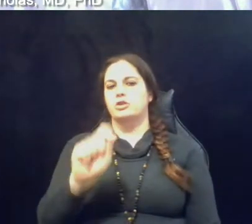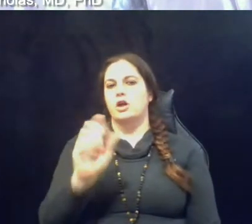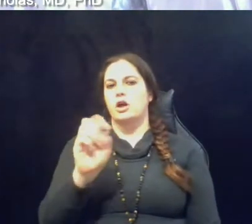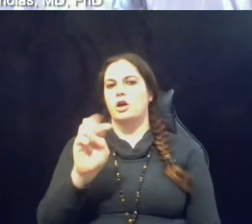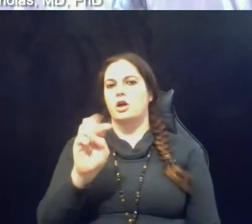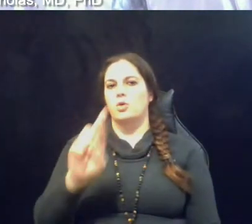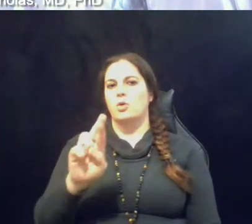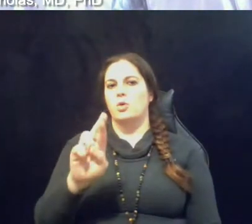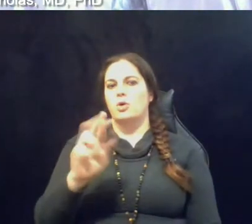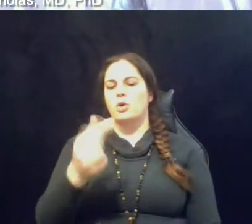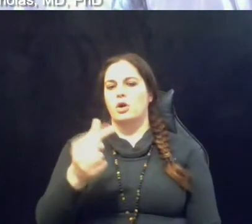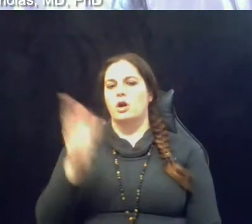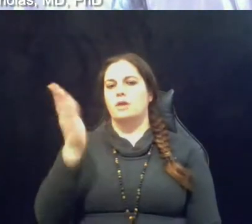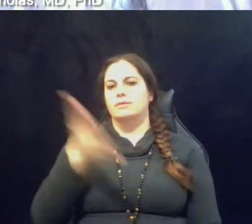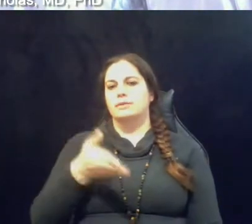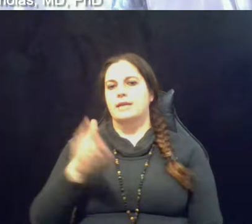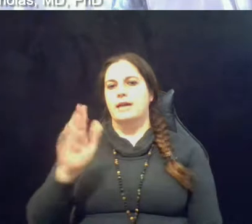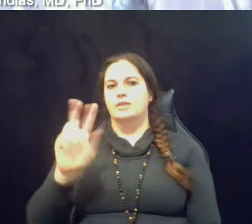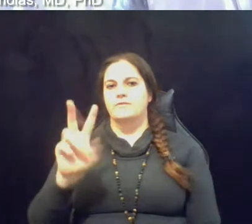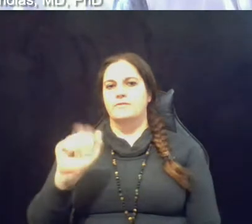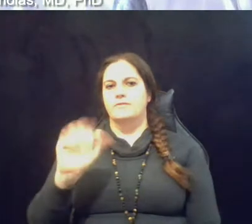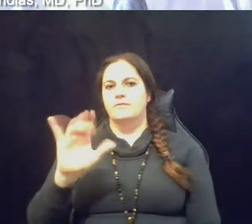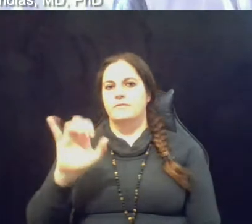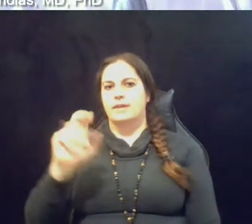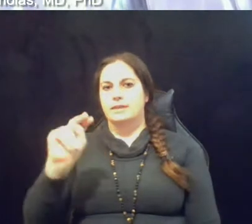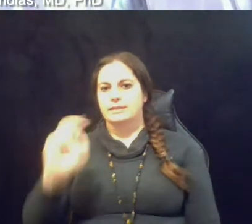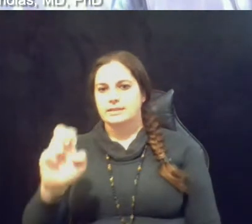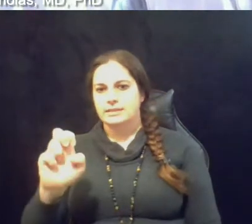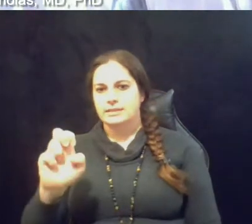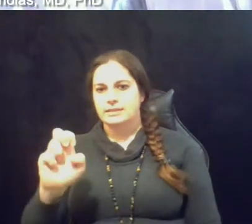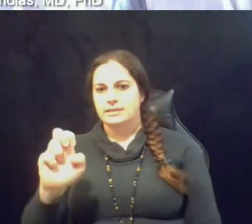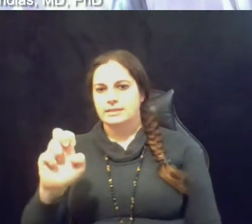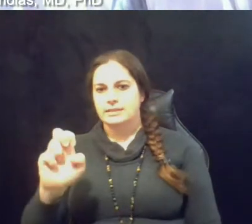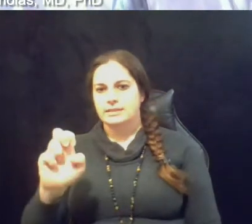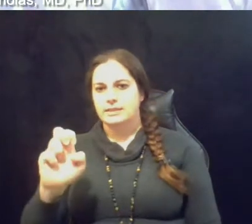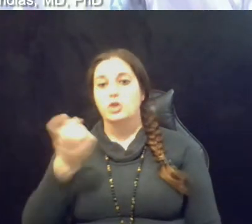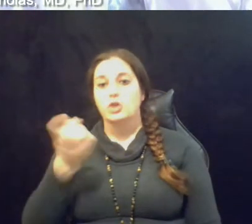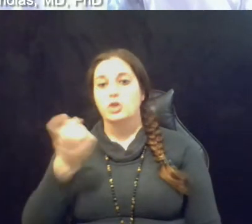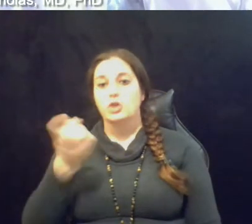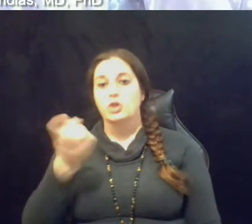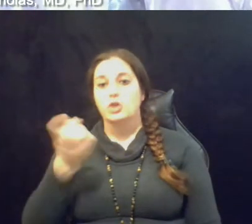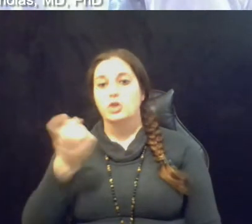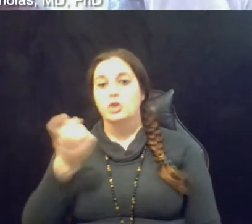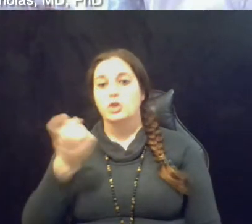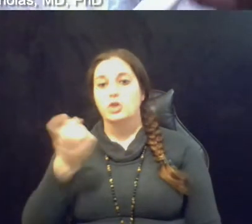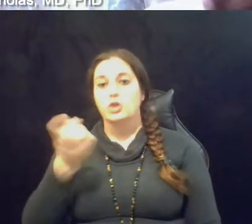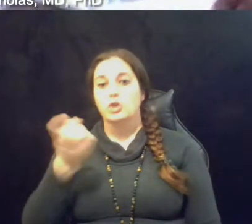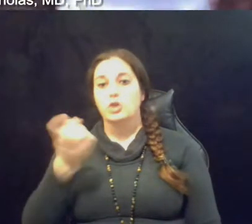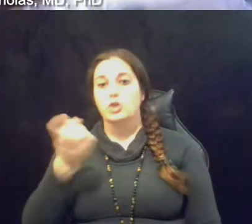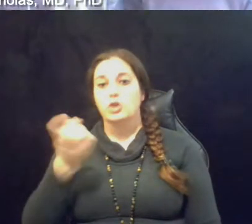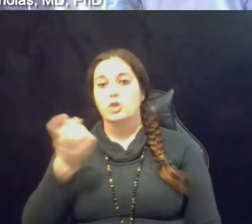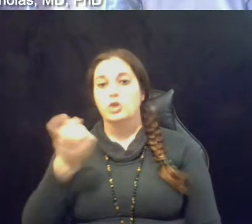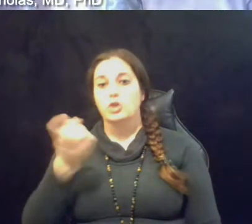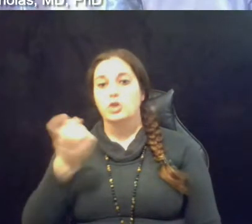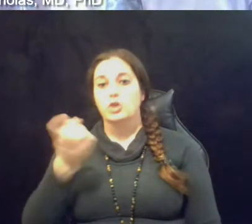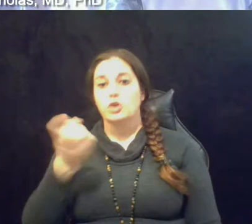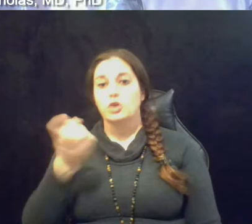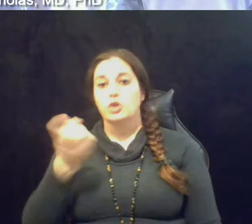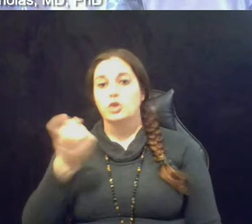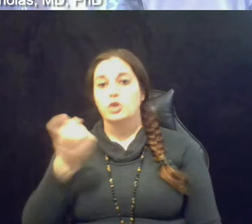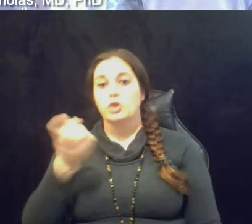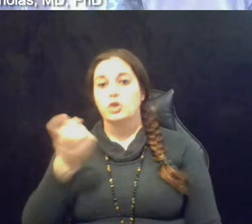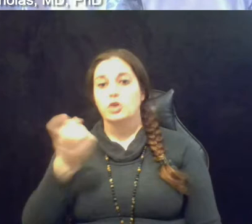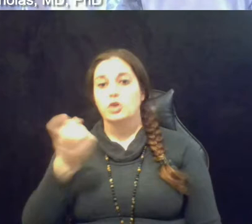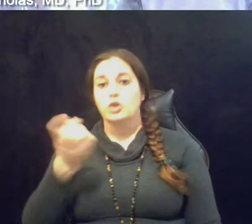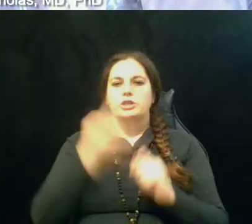continuing to do the social distancing, the masking to keep everybody safe. I know there's been some recent changes in that, but we are continuing